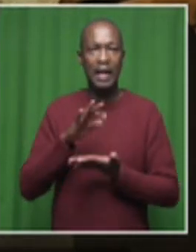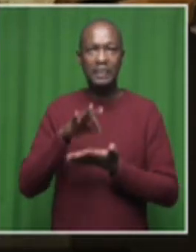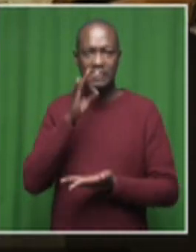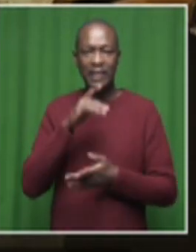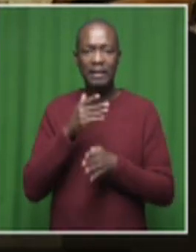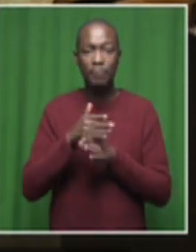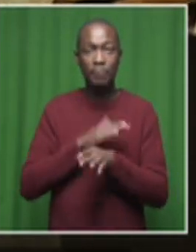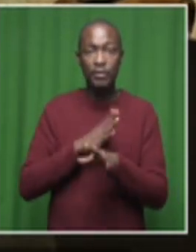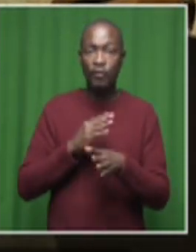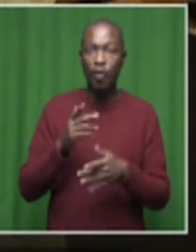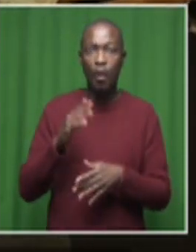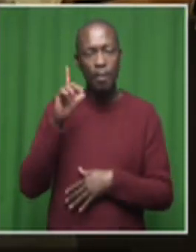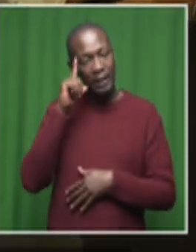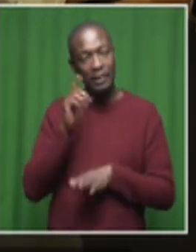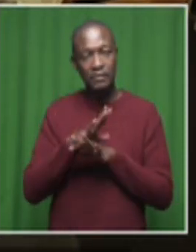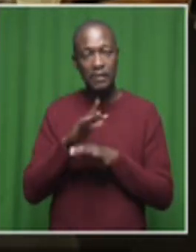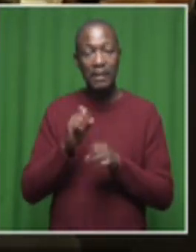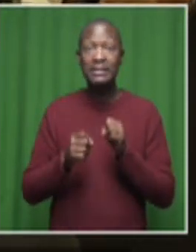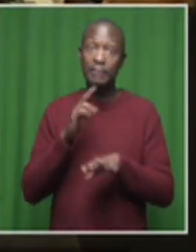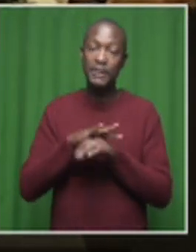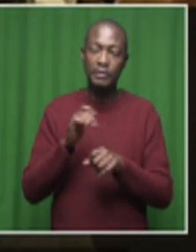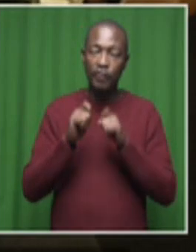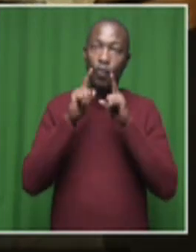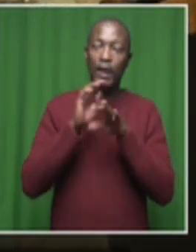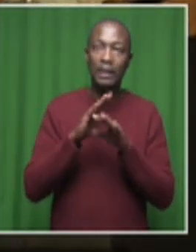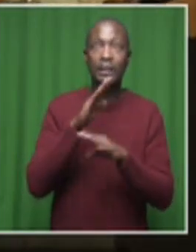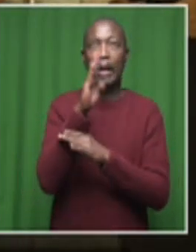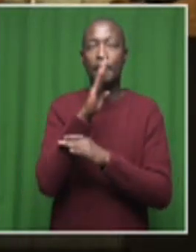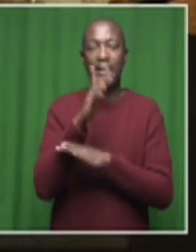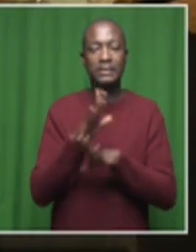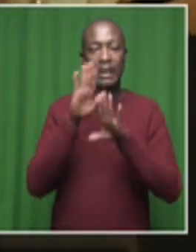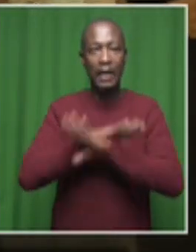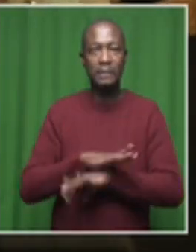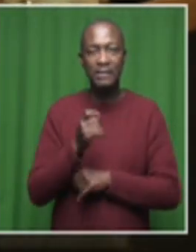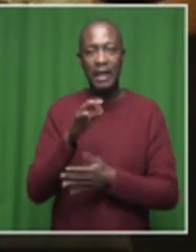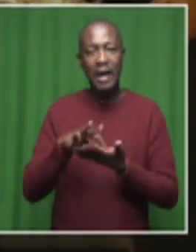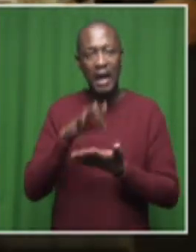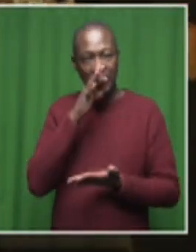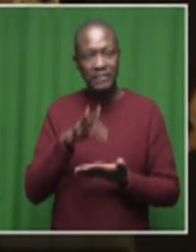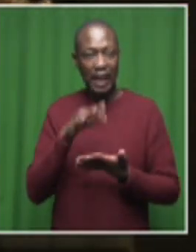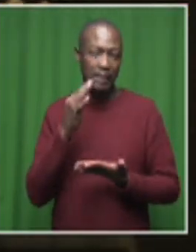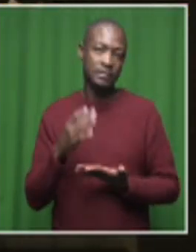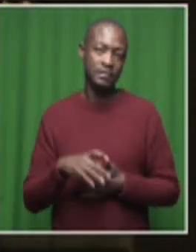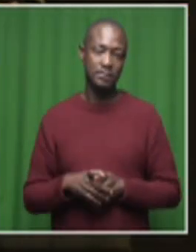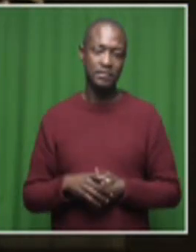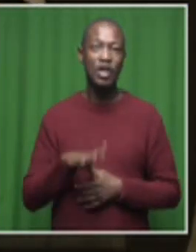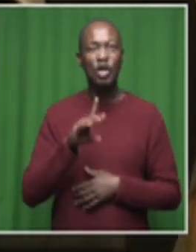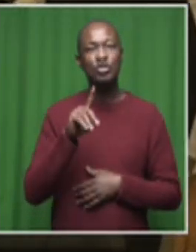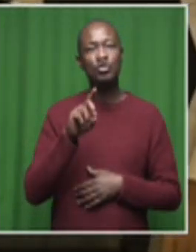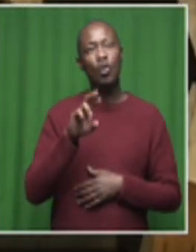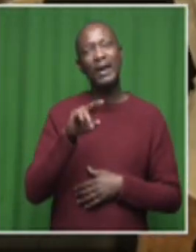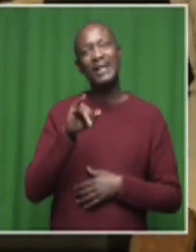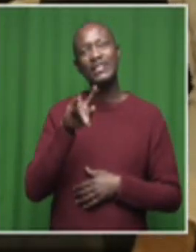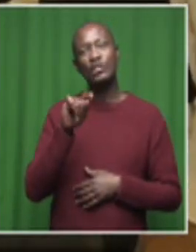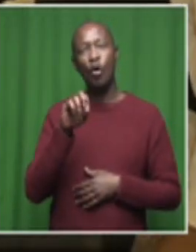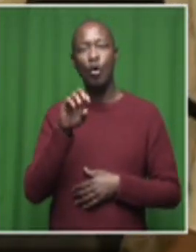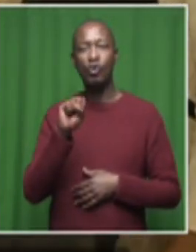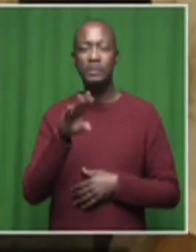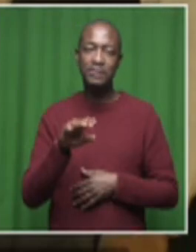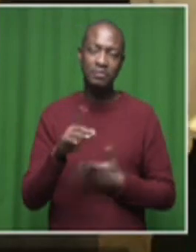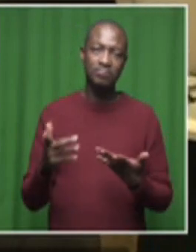bed, and sometimes if I wake up by mistake, I'll probably snack at midnight. And I normally snack on Doritos, those are my favorites.